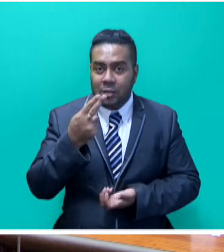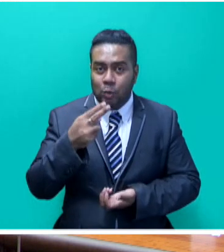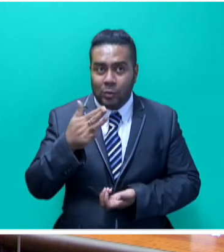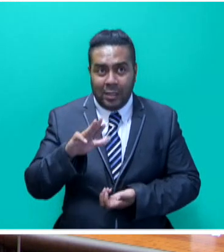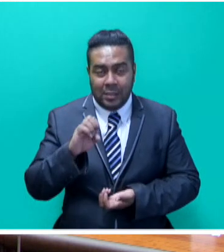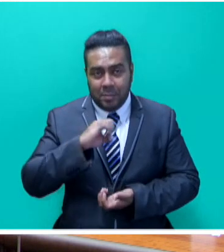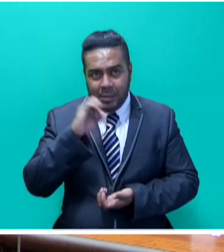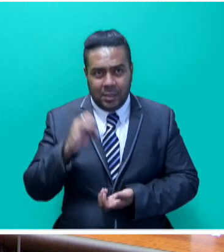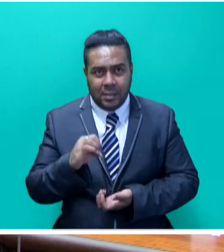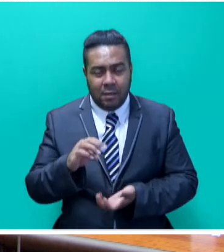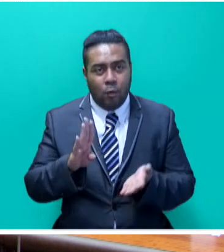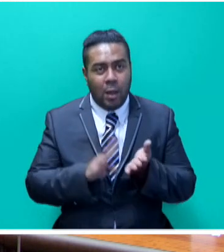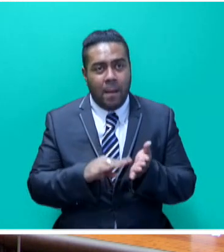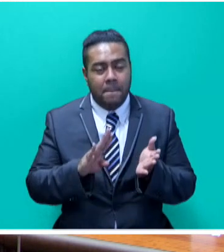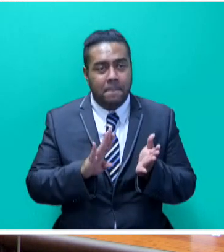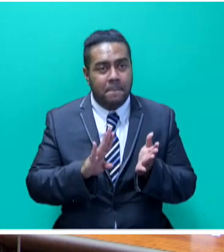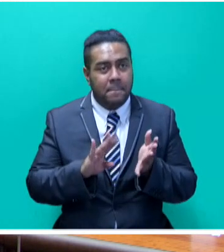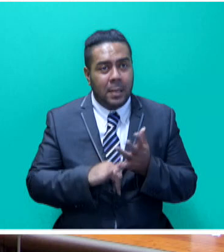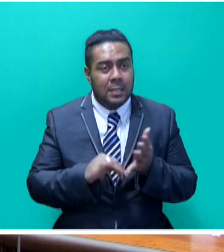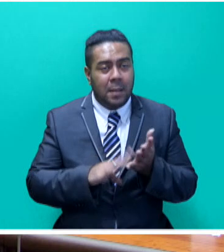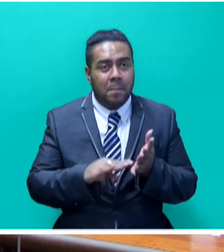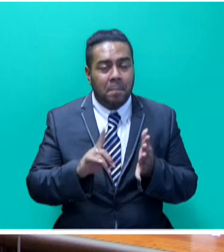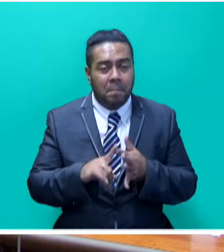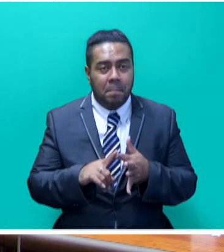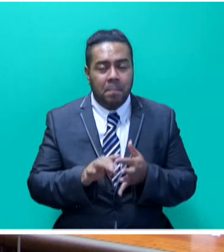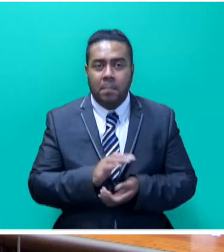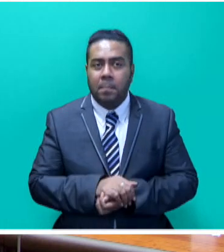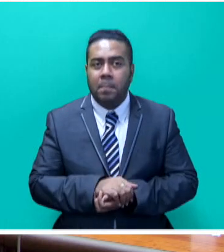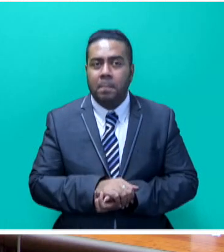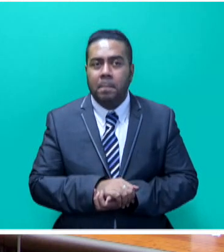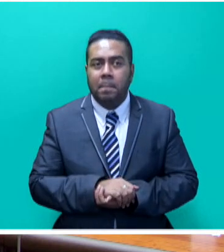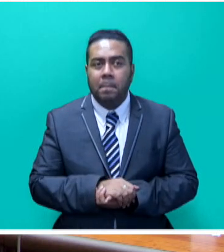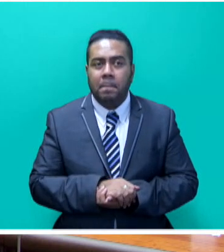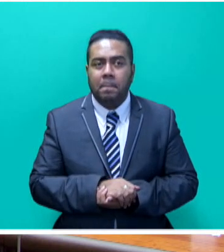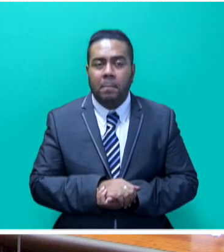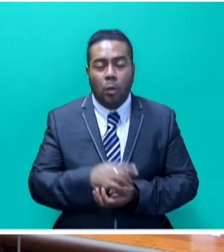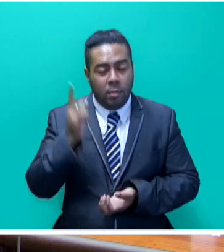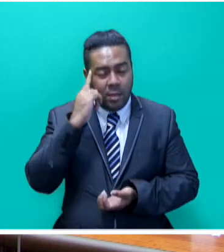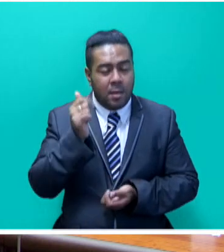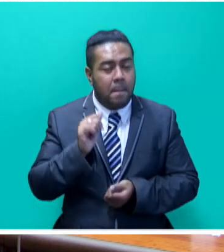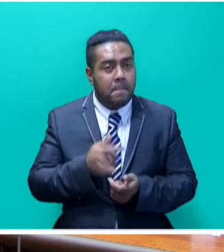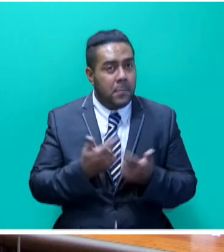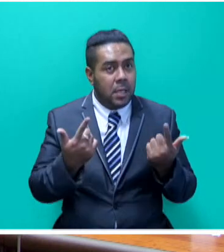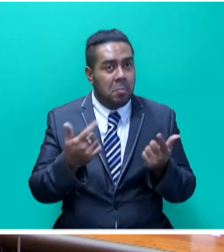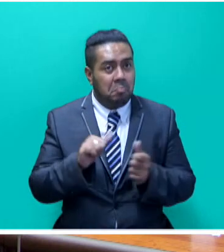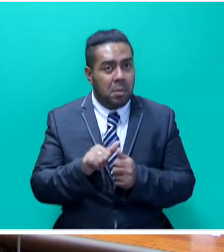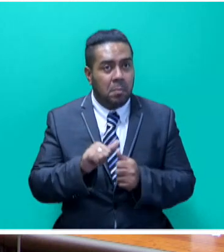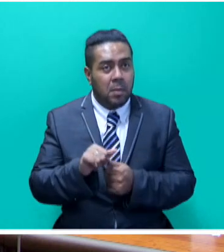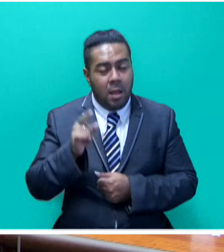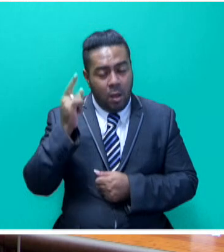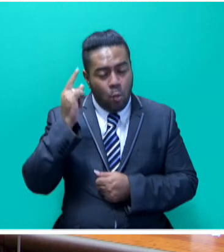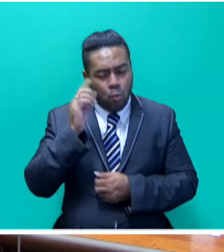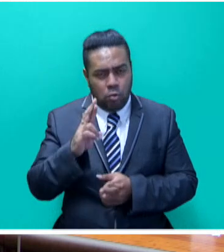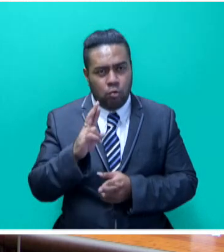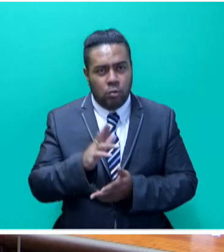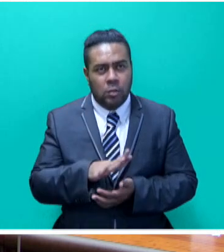MSMEs, and paying interest for 2 years will free up their minds to think bigger and better. I wish the opposition would